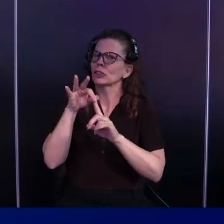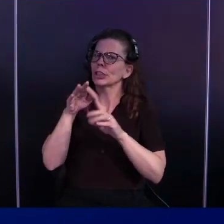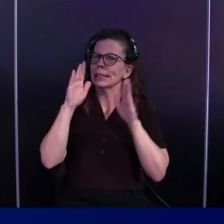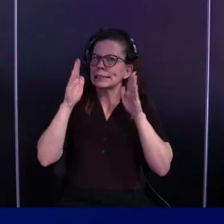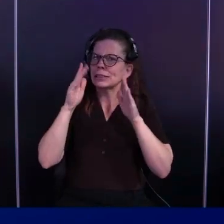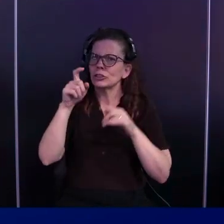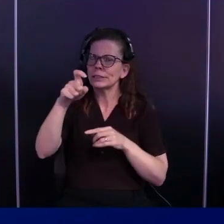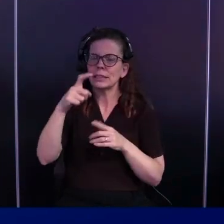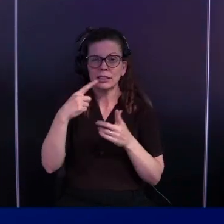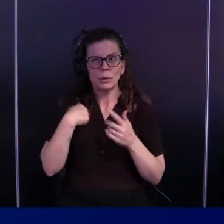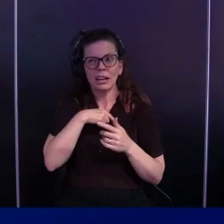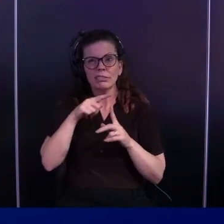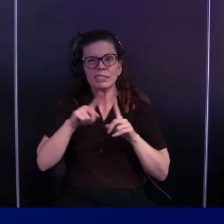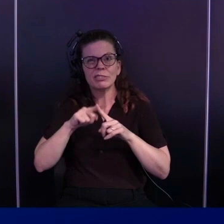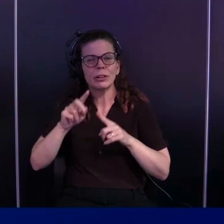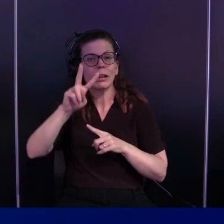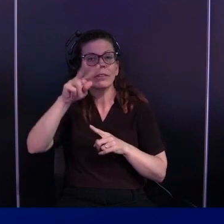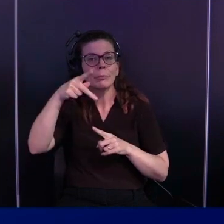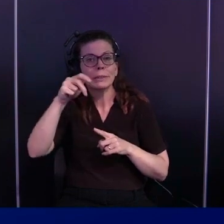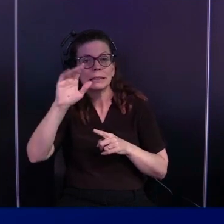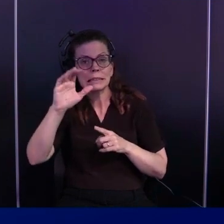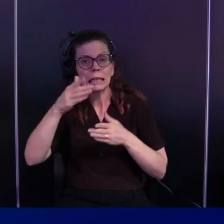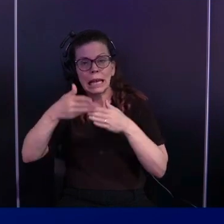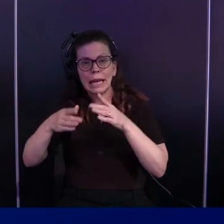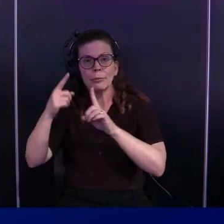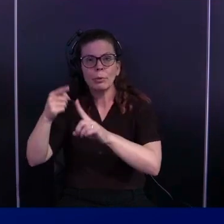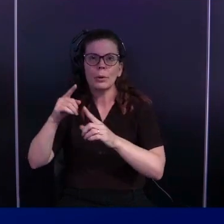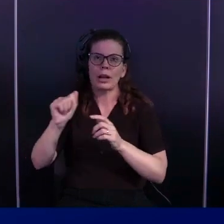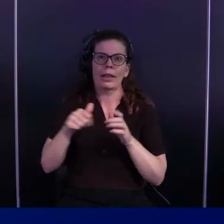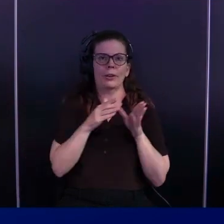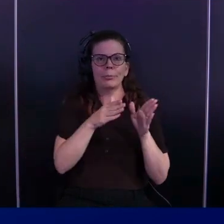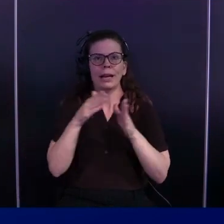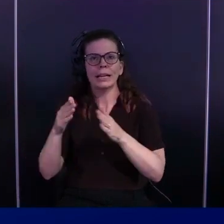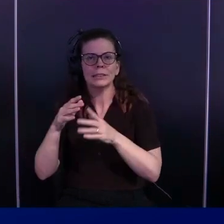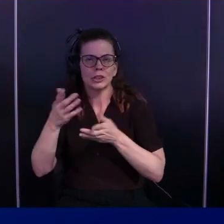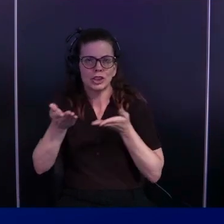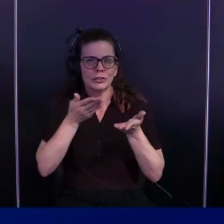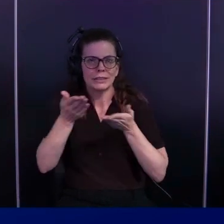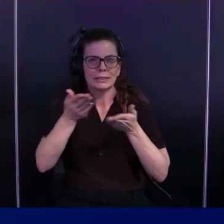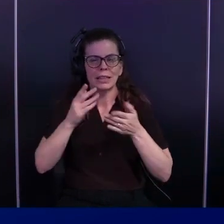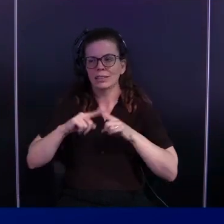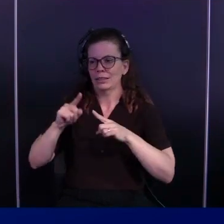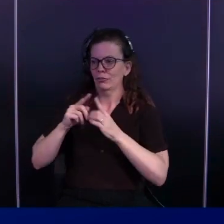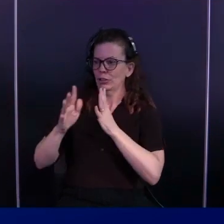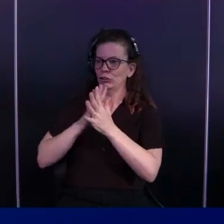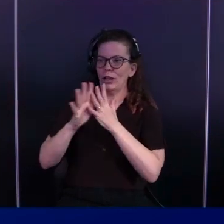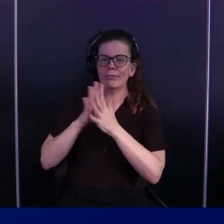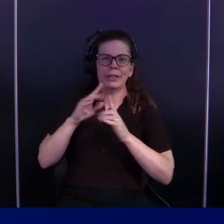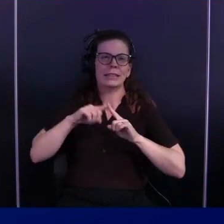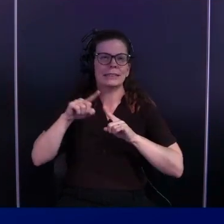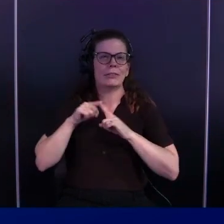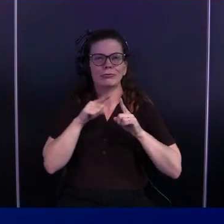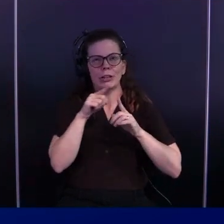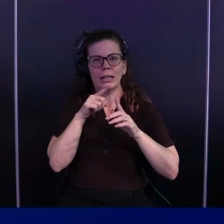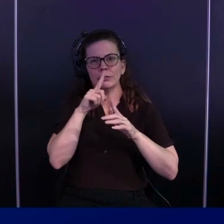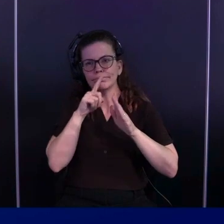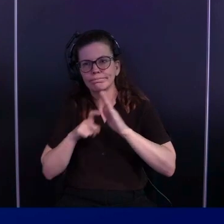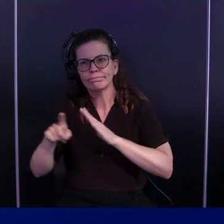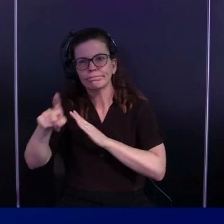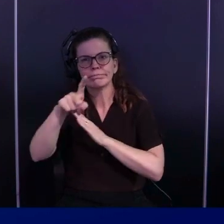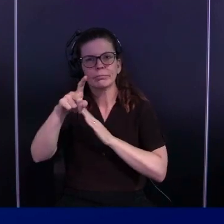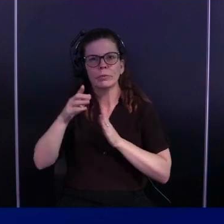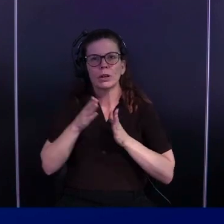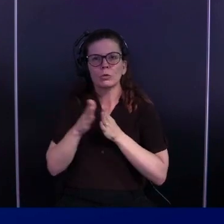these different VPC endpoints for all kinds of PaaS services. We have all kinds different traffic takes different discrete routes. So that's